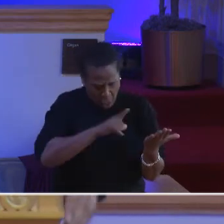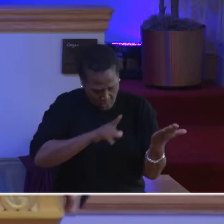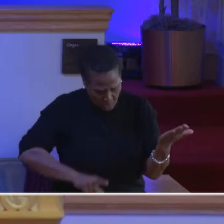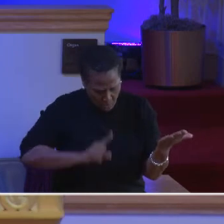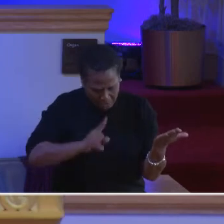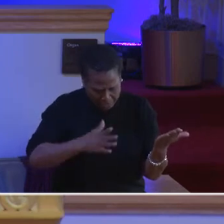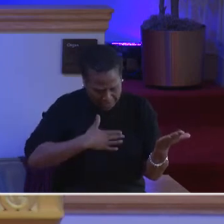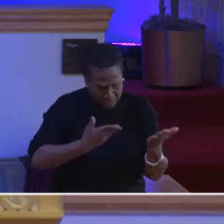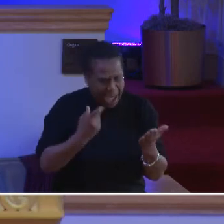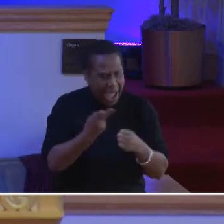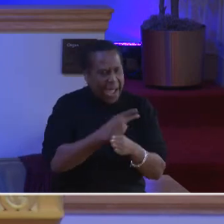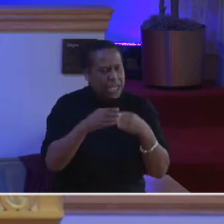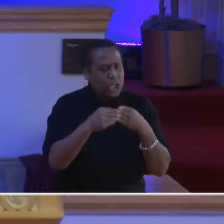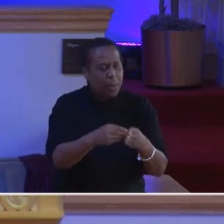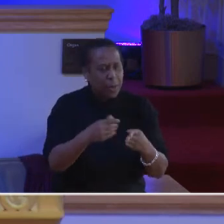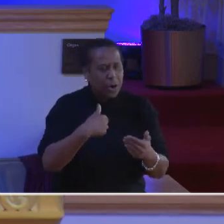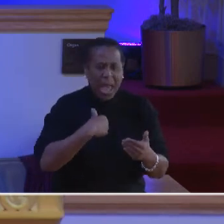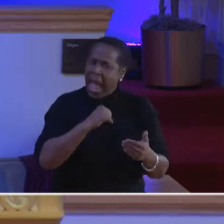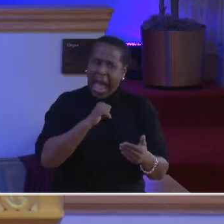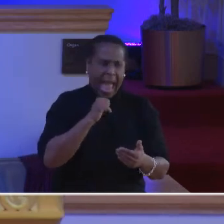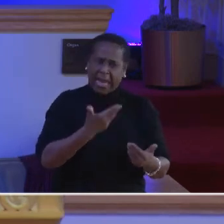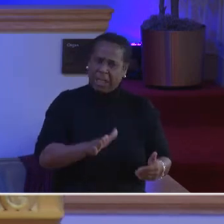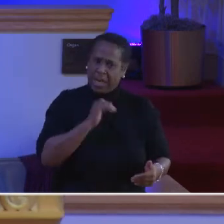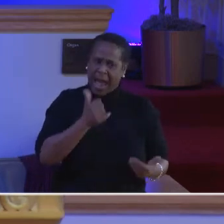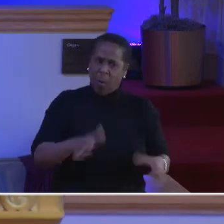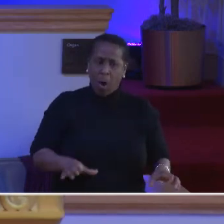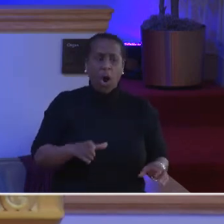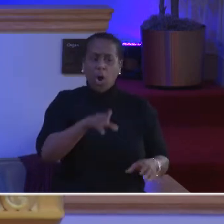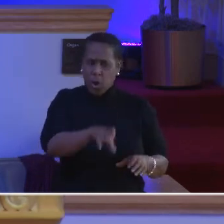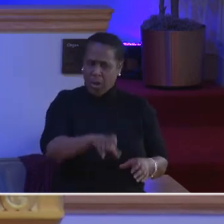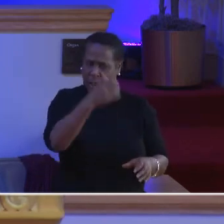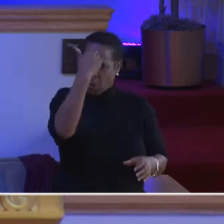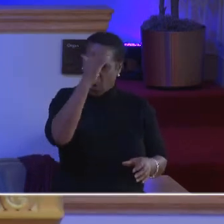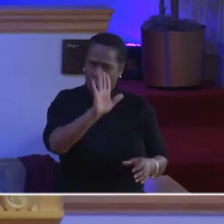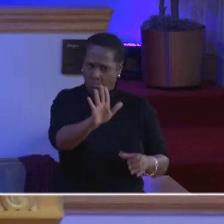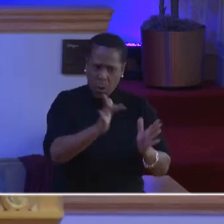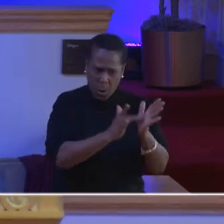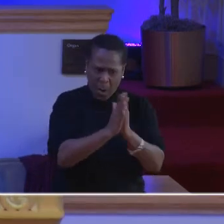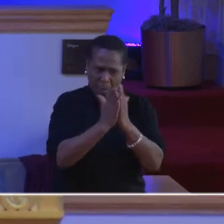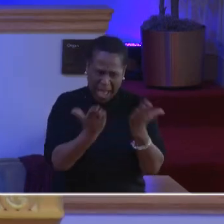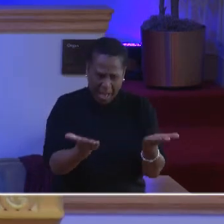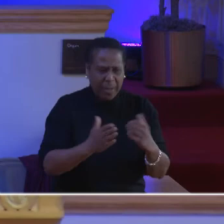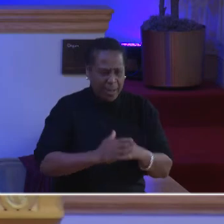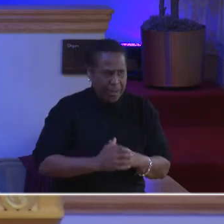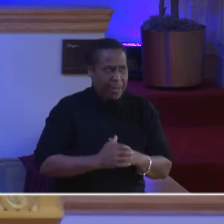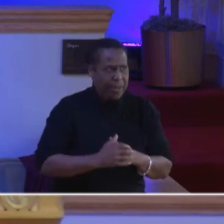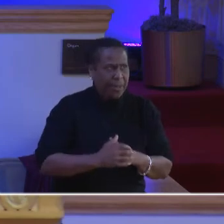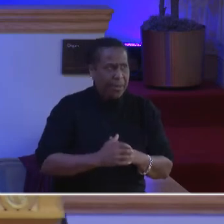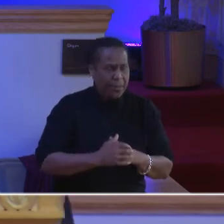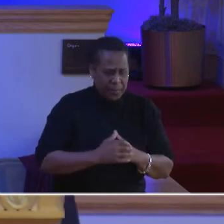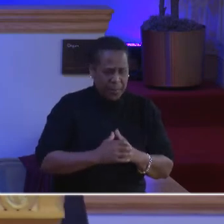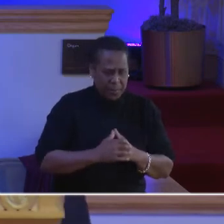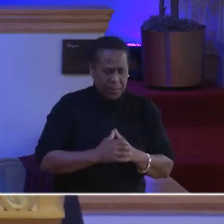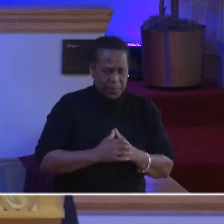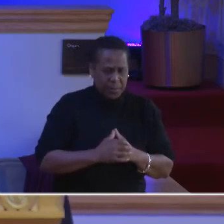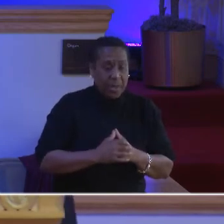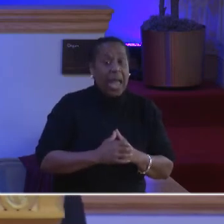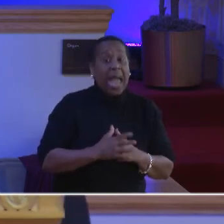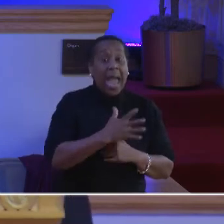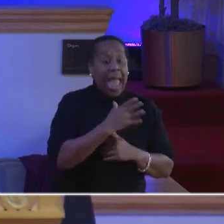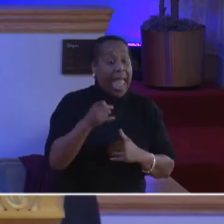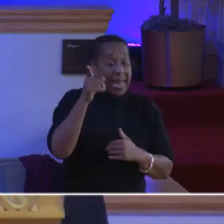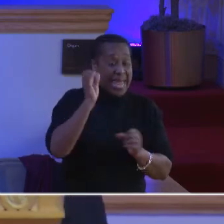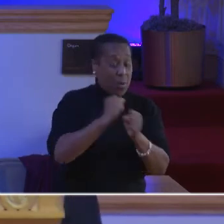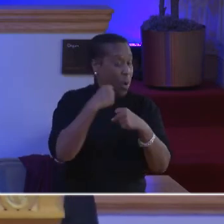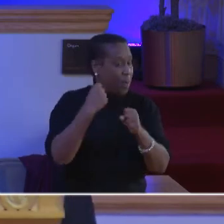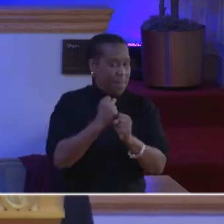my shepherd and I shall not want. You need to know your Bible when your enemies are on your trail, that he'll